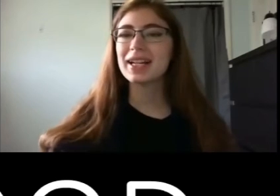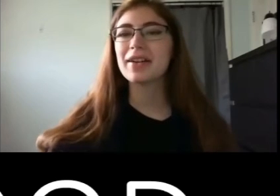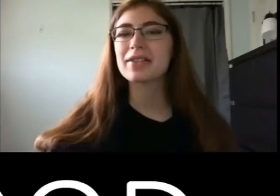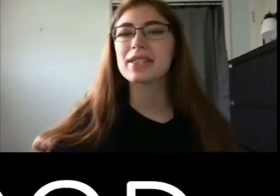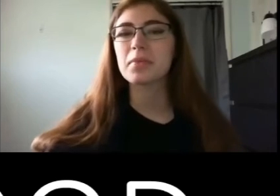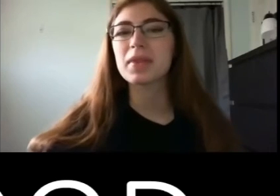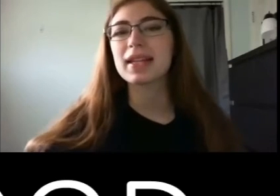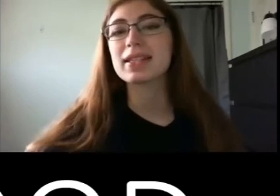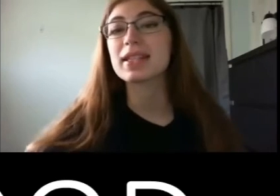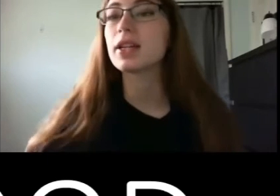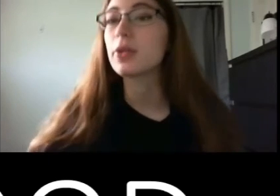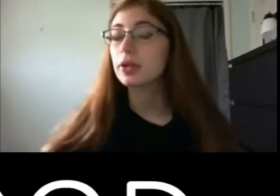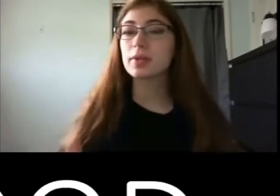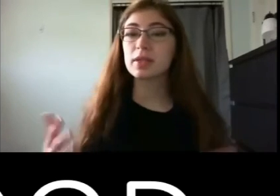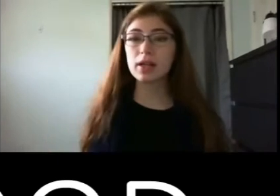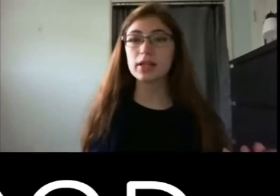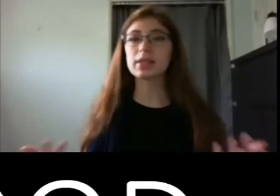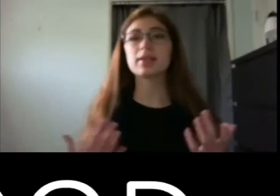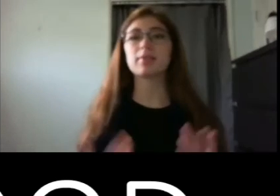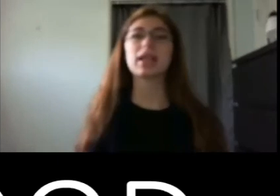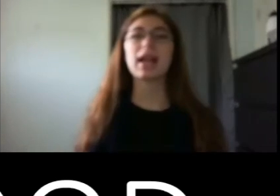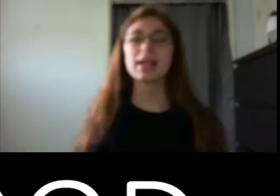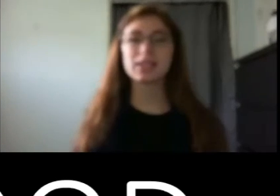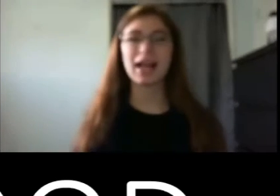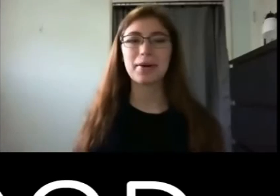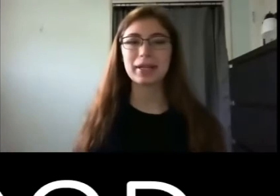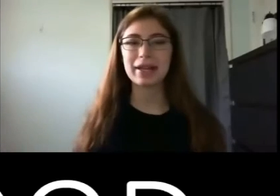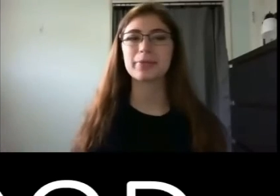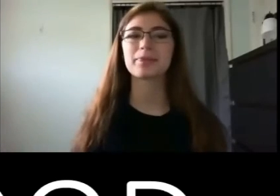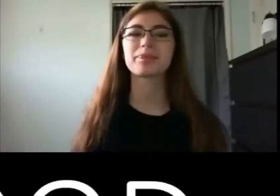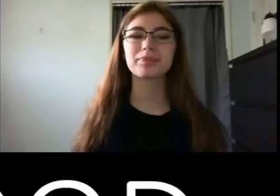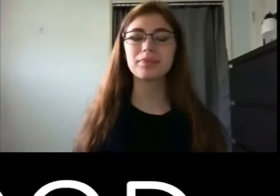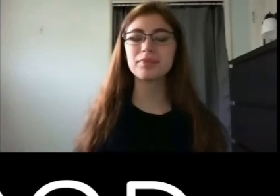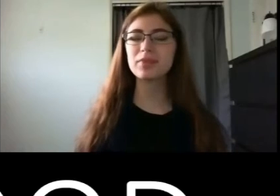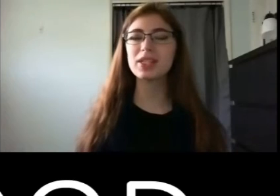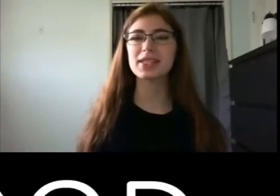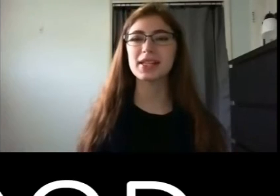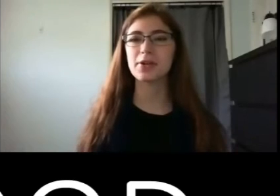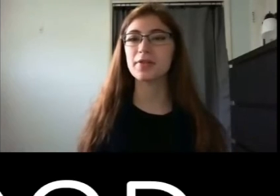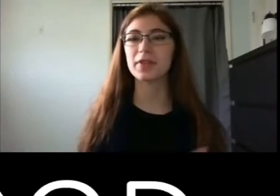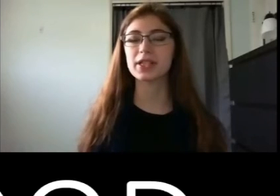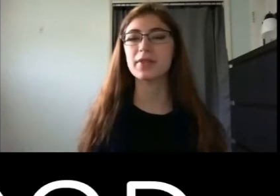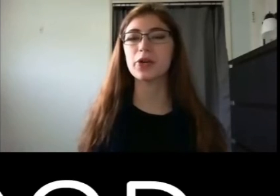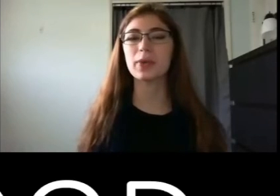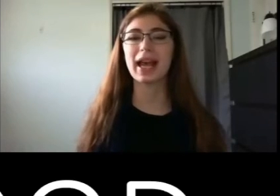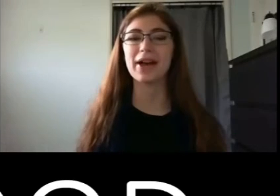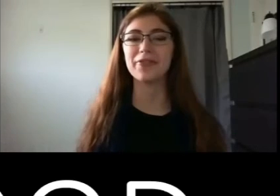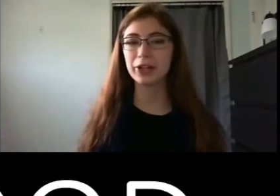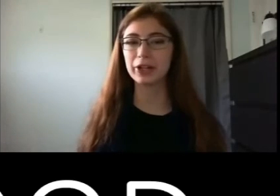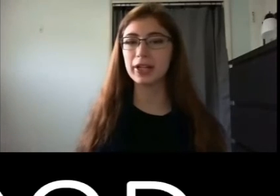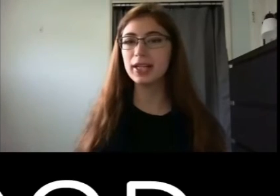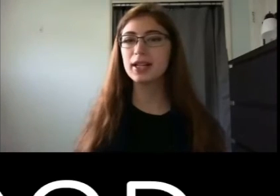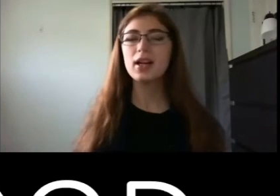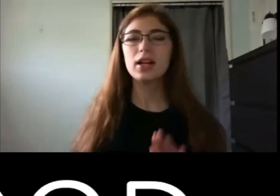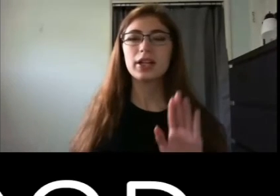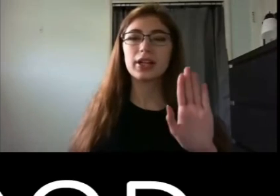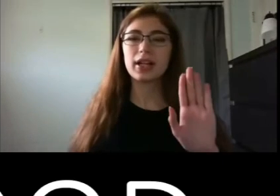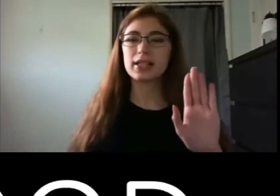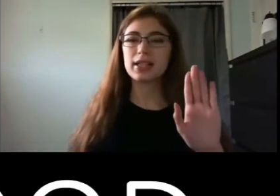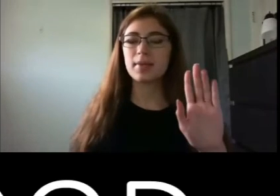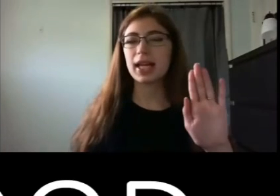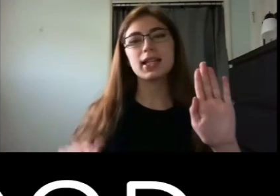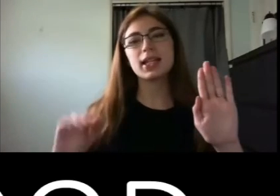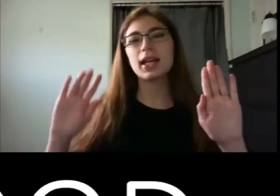And here are some things that you could respond when somebody asks, how are you? So first of all, we have good.